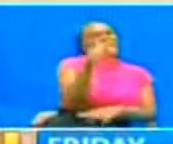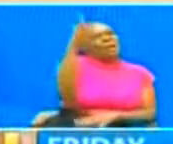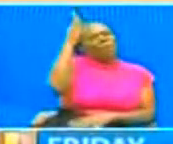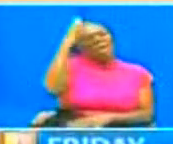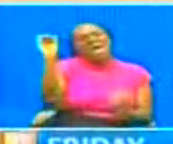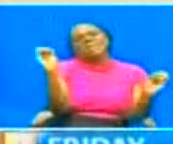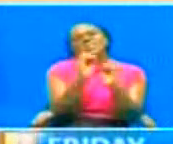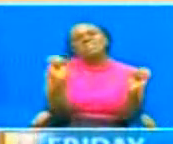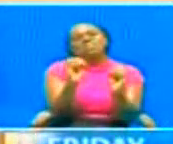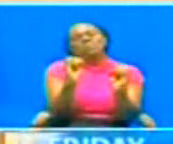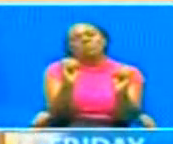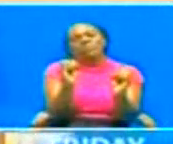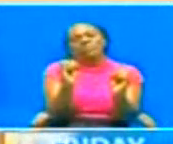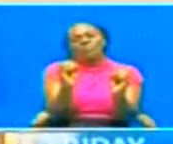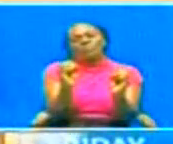of this thing.